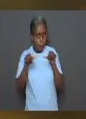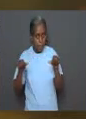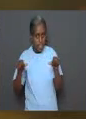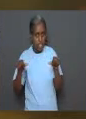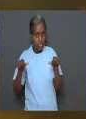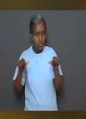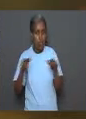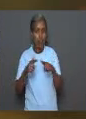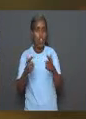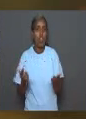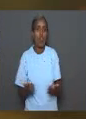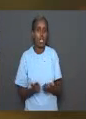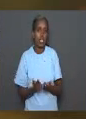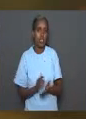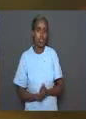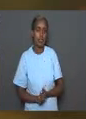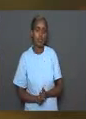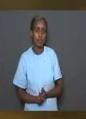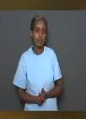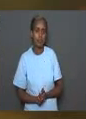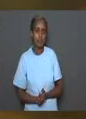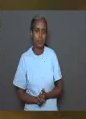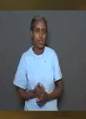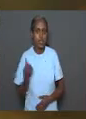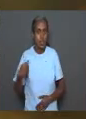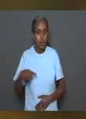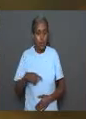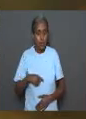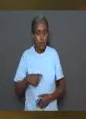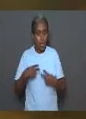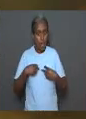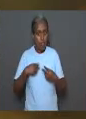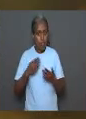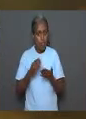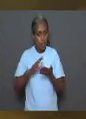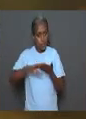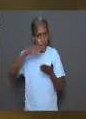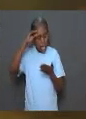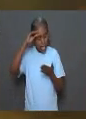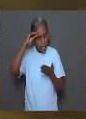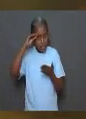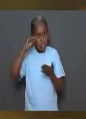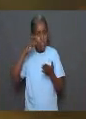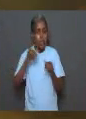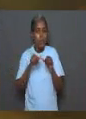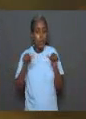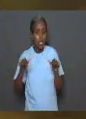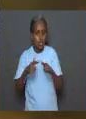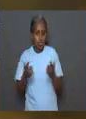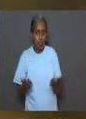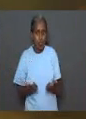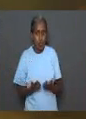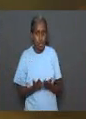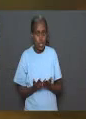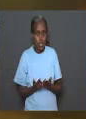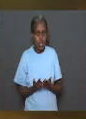of location. We have already learned that measures of location